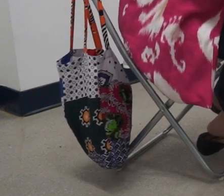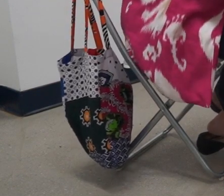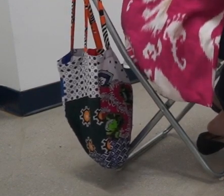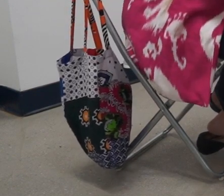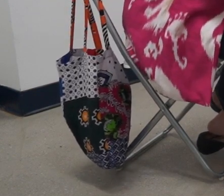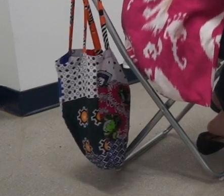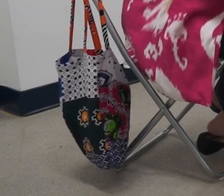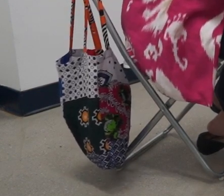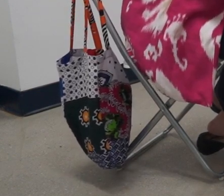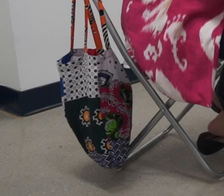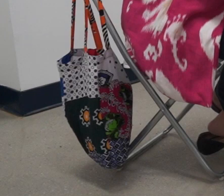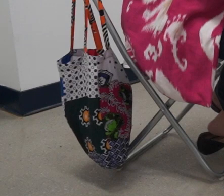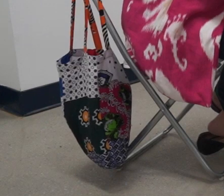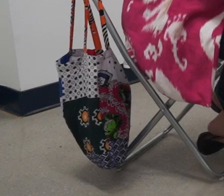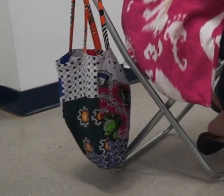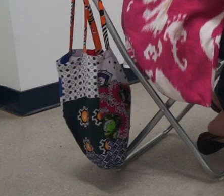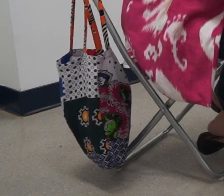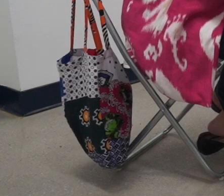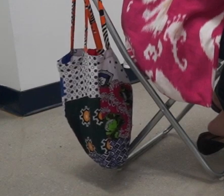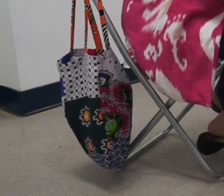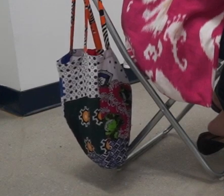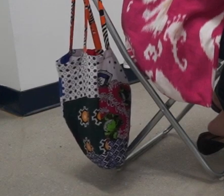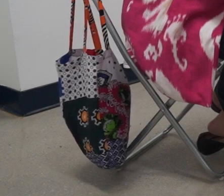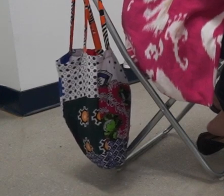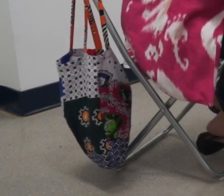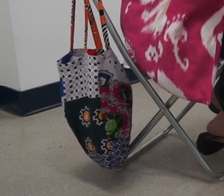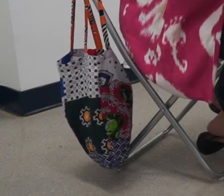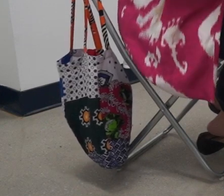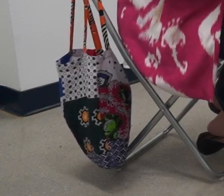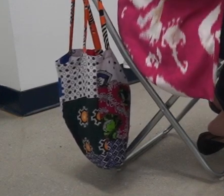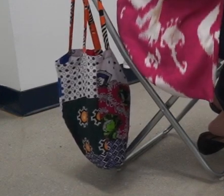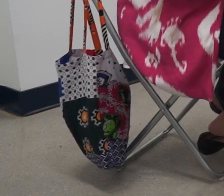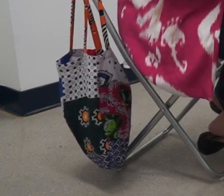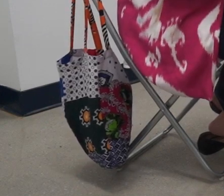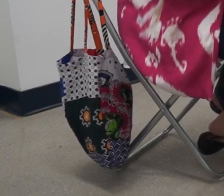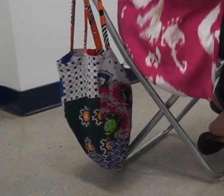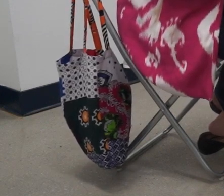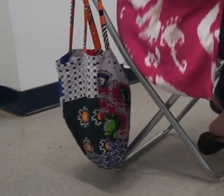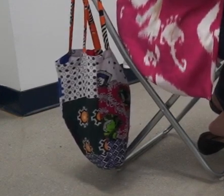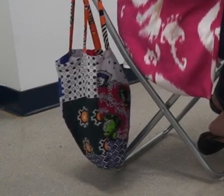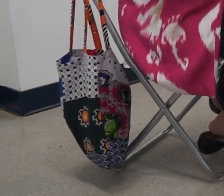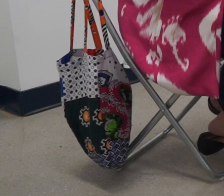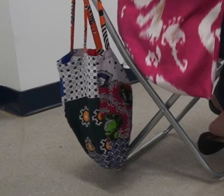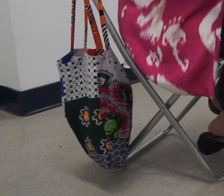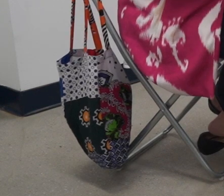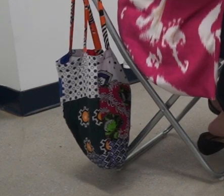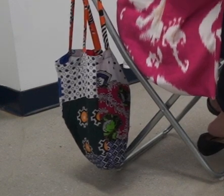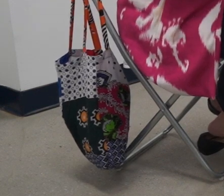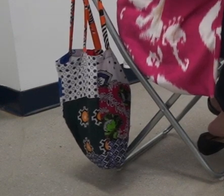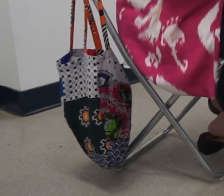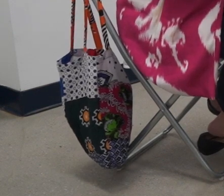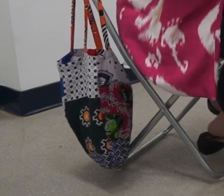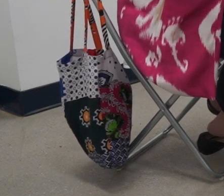how do you kind of manage sustainability as you move through different roles or as you shift? Yeah, we're all